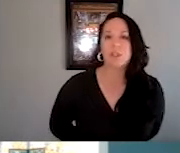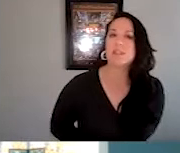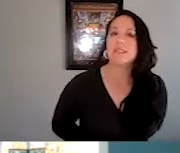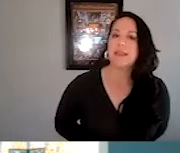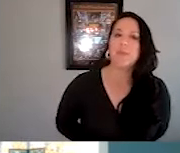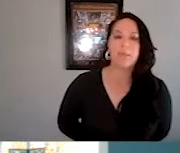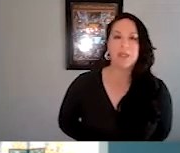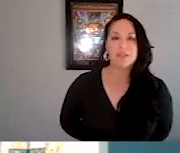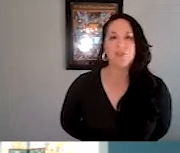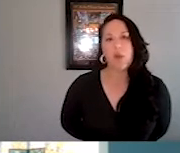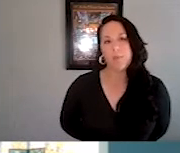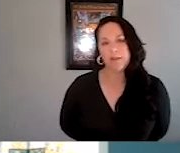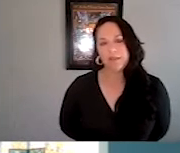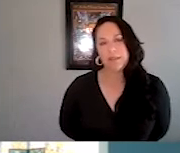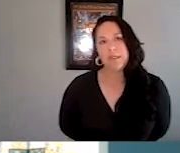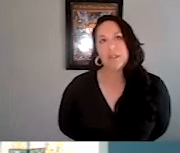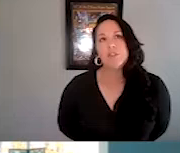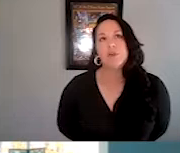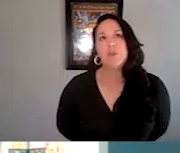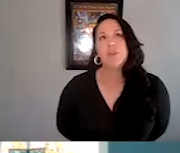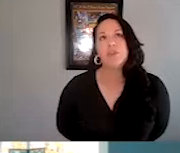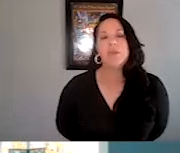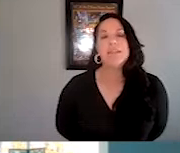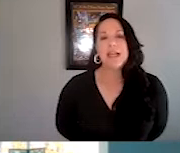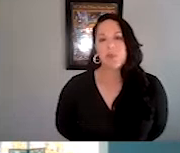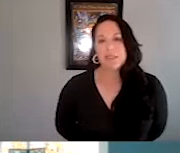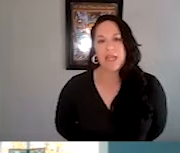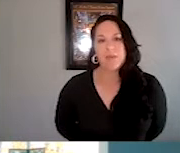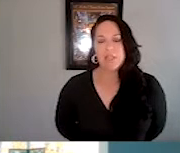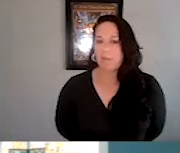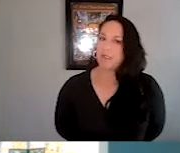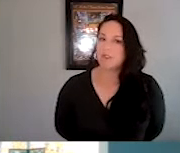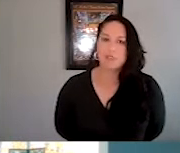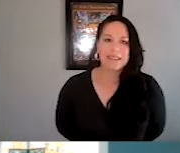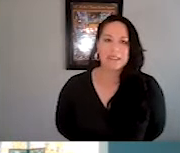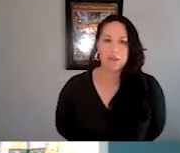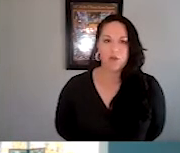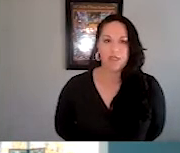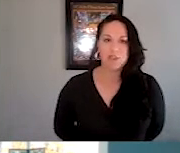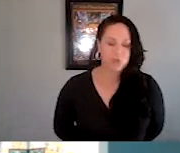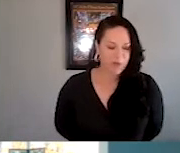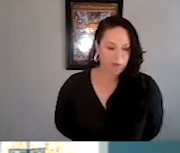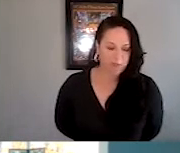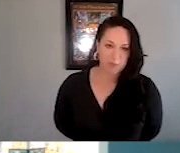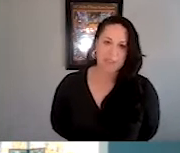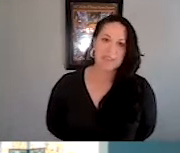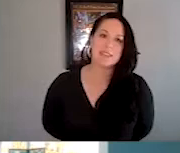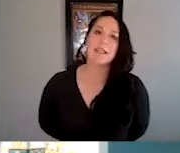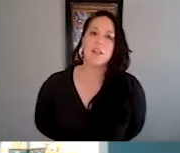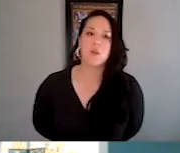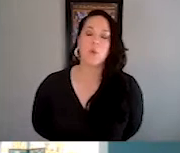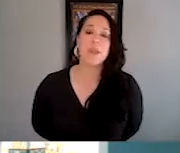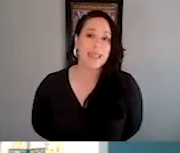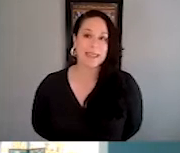is when we started to see the impact because of the Farm Bill. So the reason I bring this up is not because you need to know the history of all of this, but